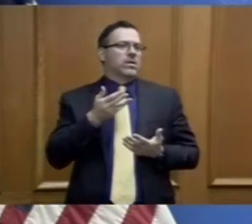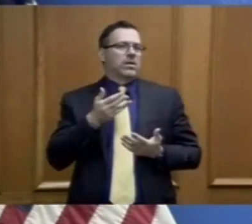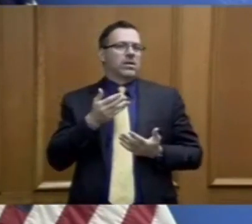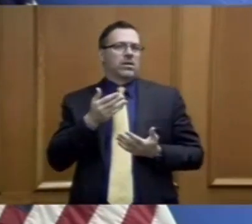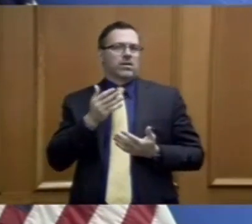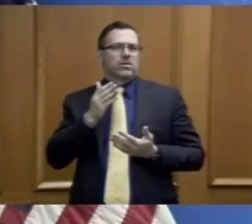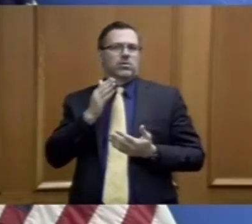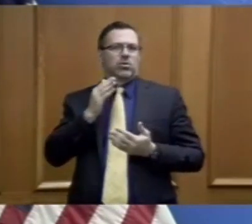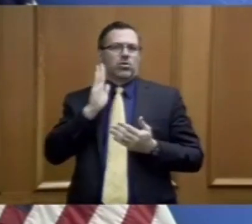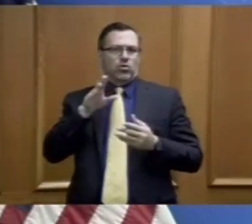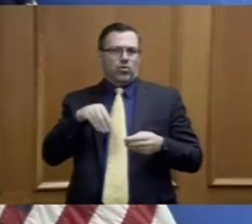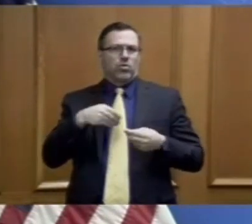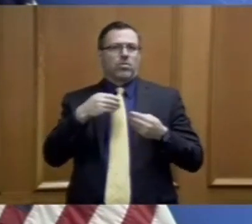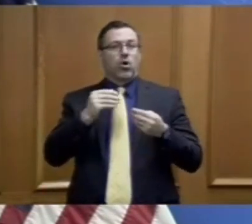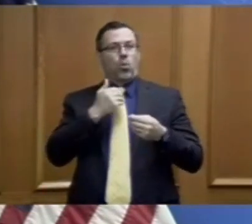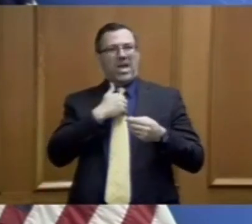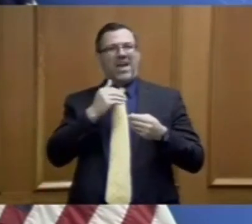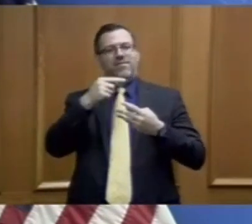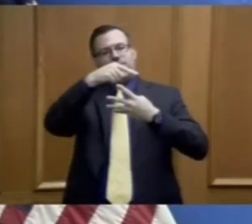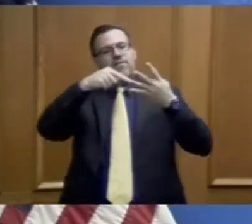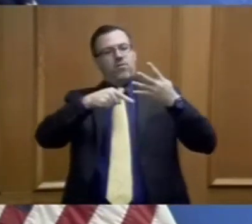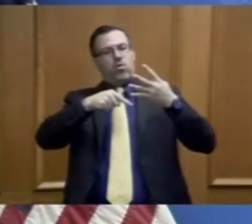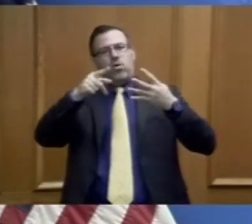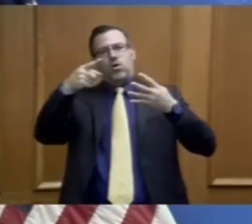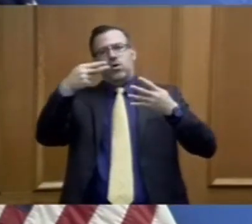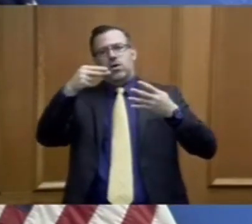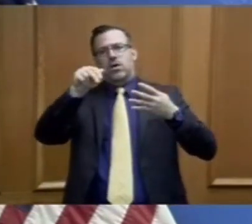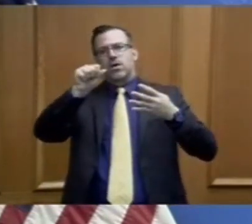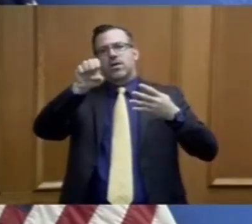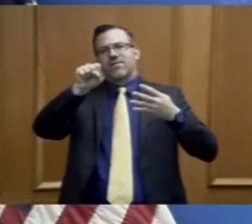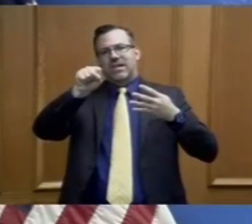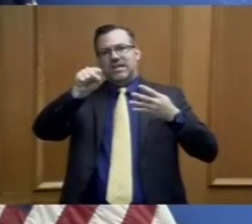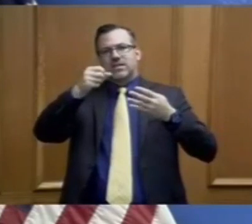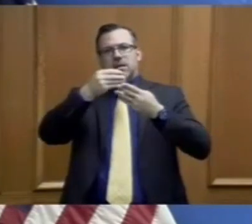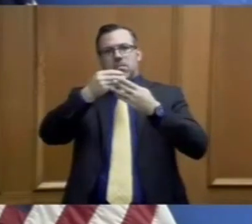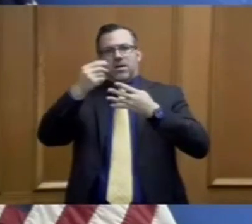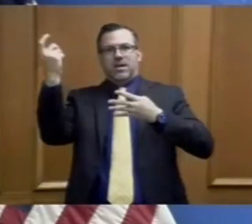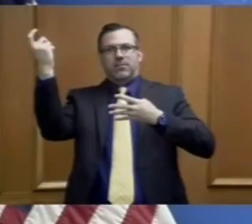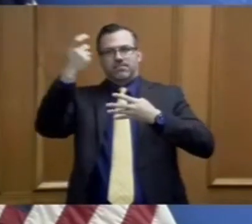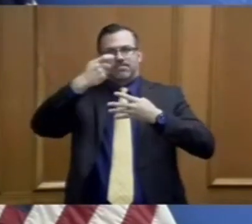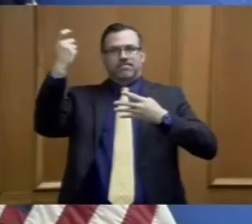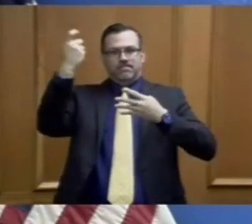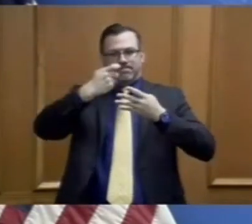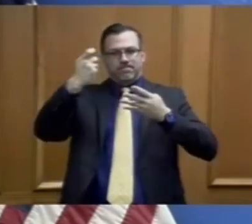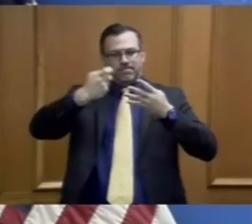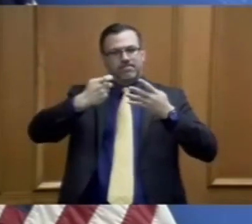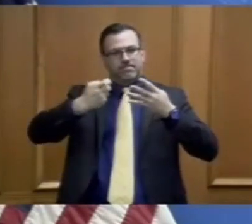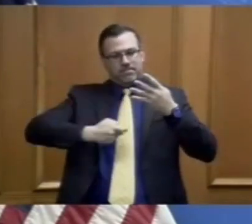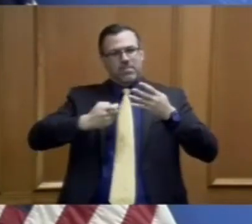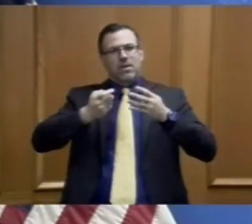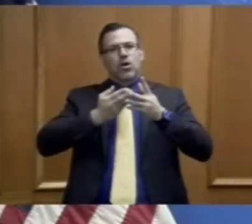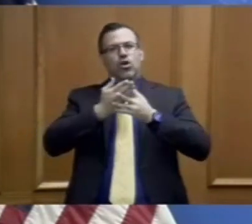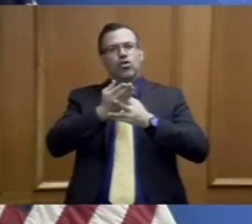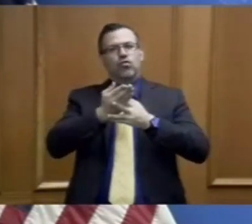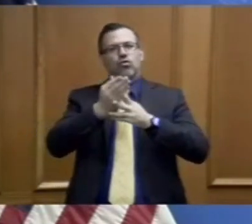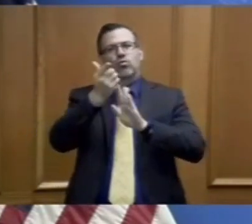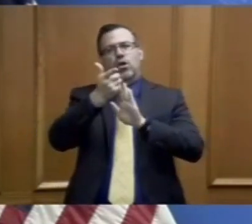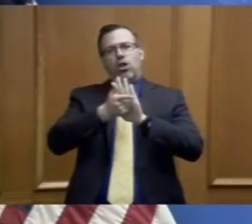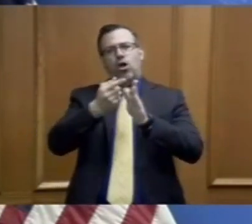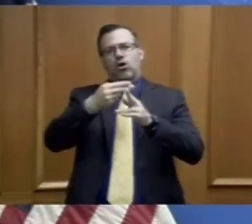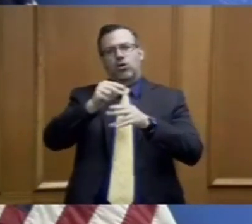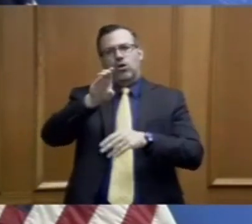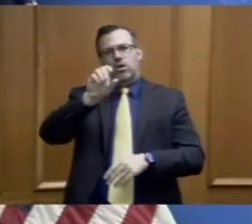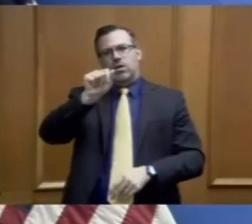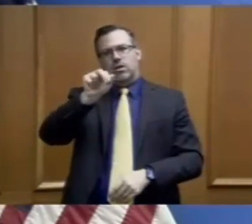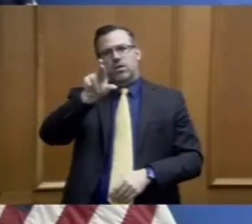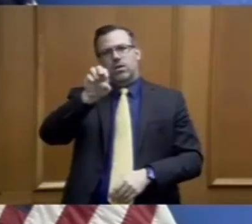these 4 phases of federal dollars coming down through the CARES Act that's going to actually